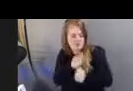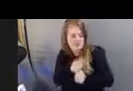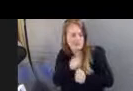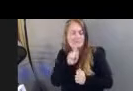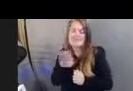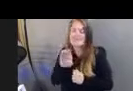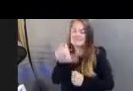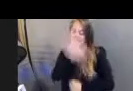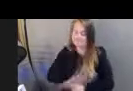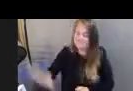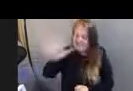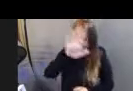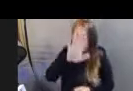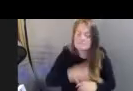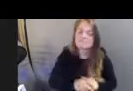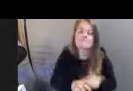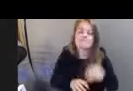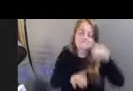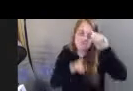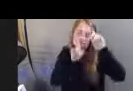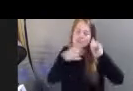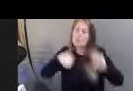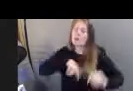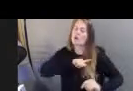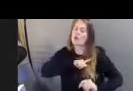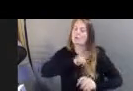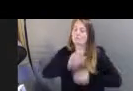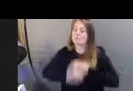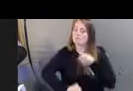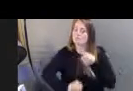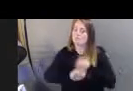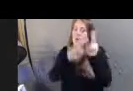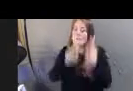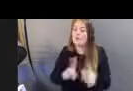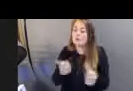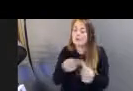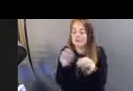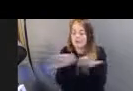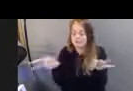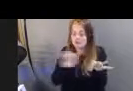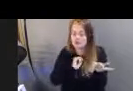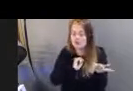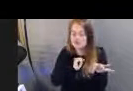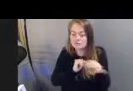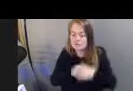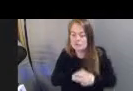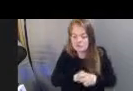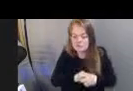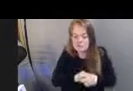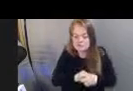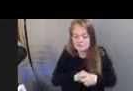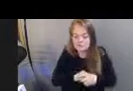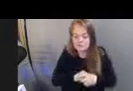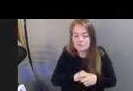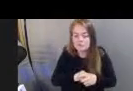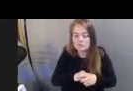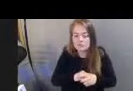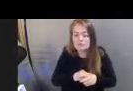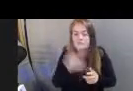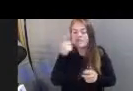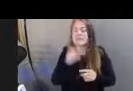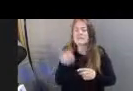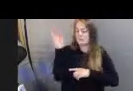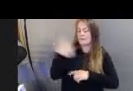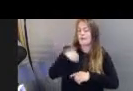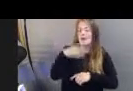BC, we are very pro person-first language. Okay, so for the purposes of this presentation,